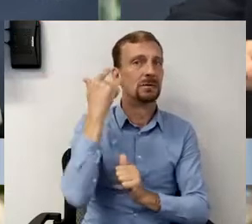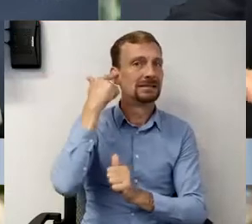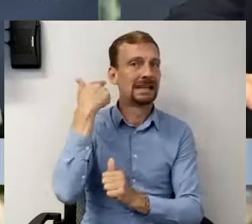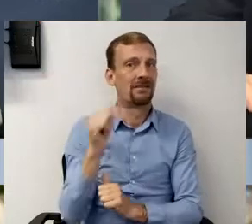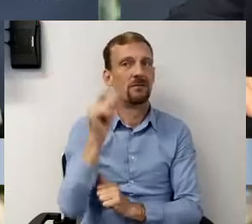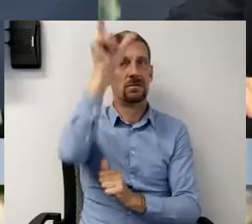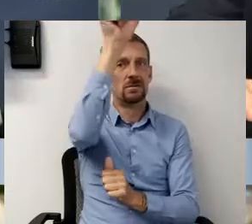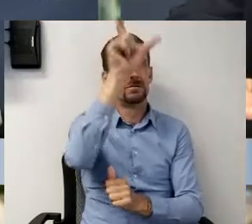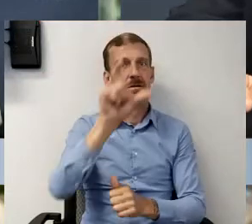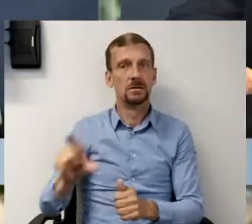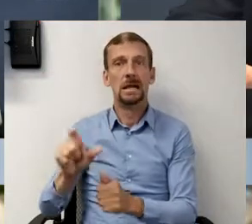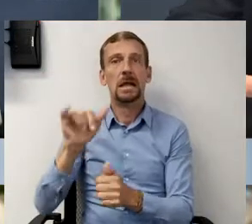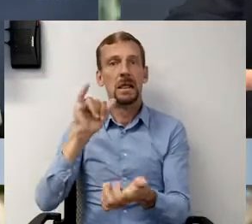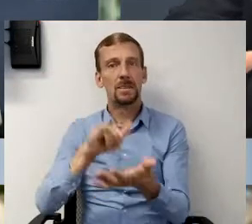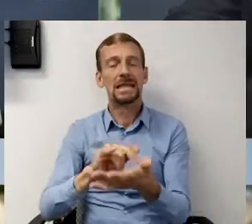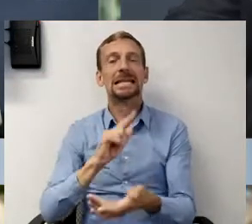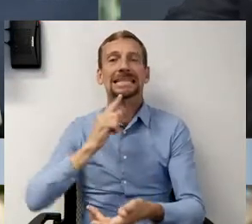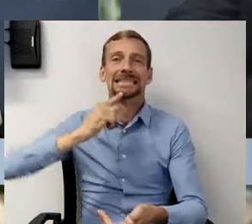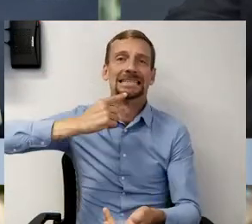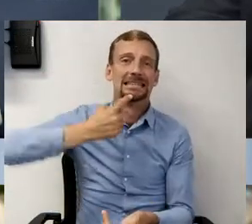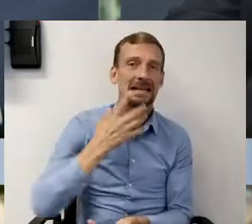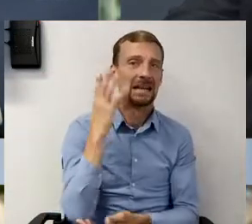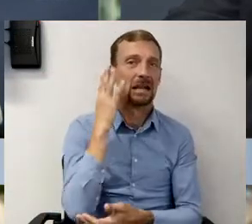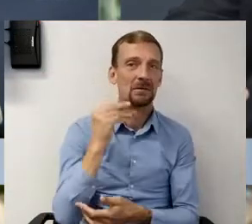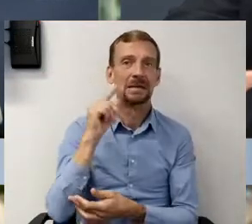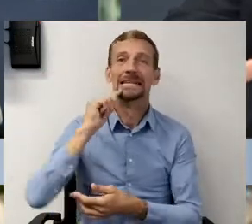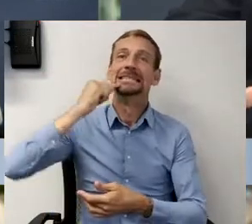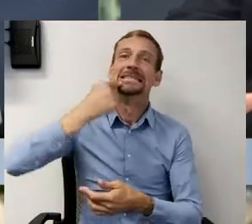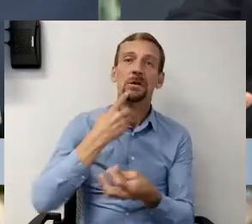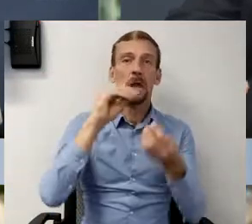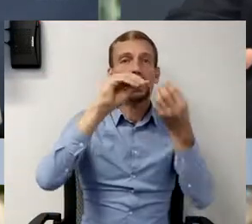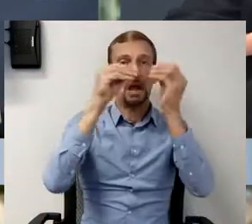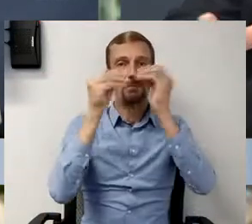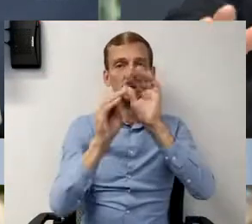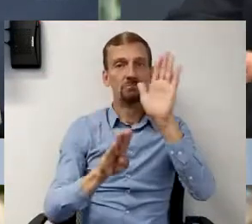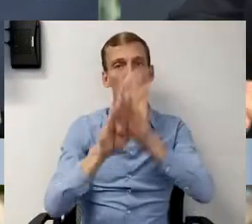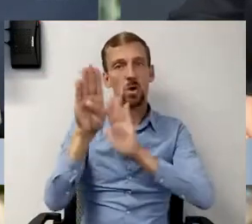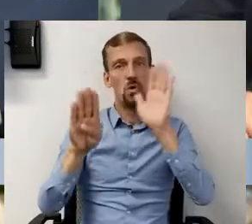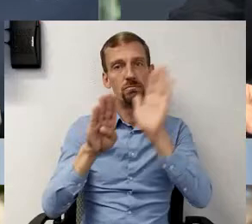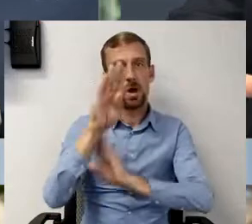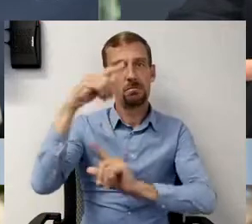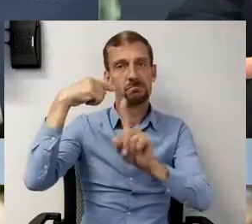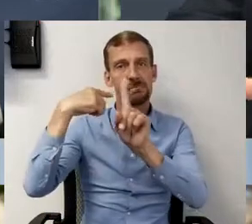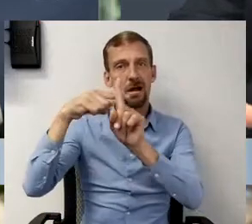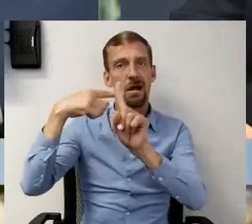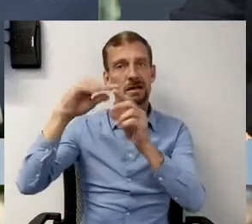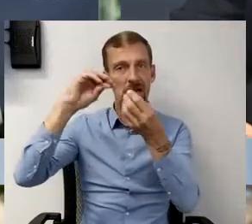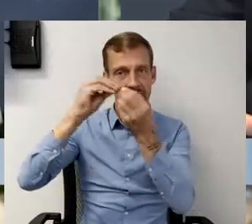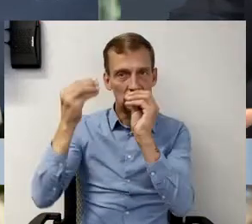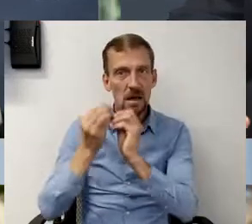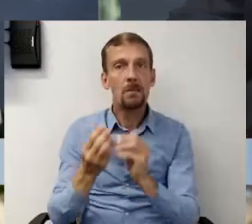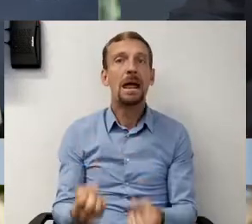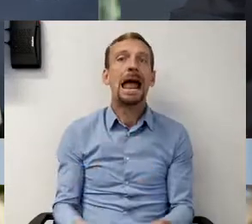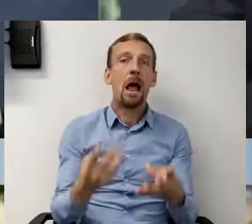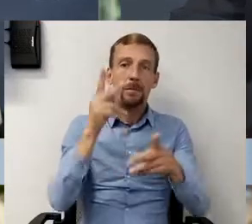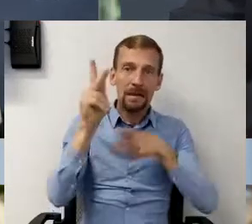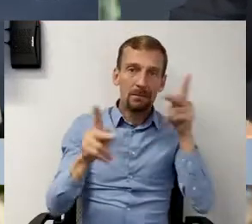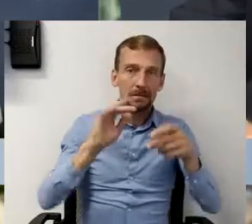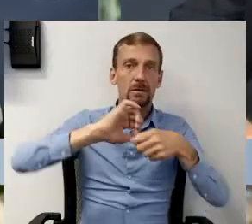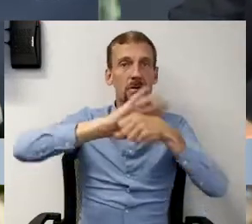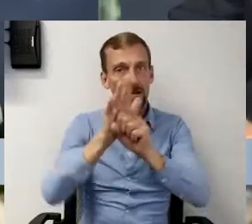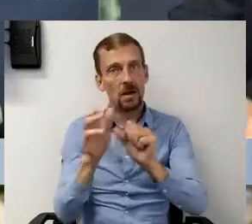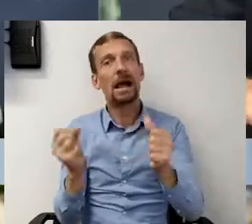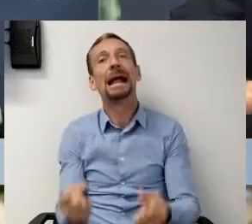were experiencing significant rises in case, both the positivity rate, the number of cases, the number of